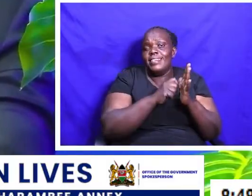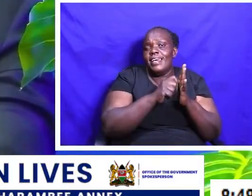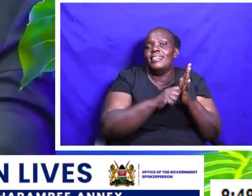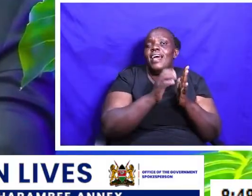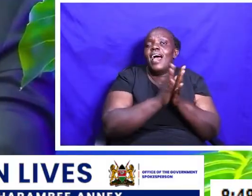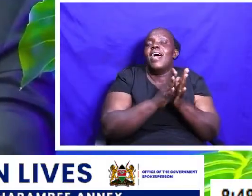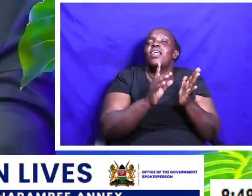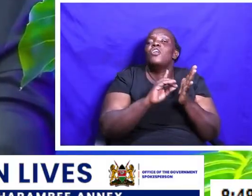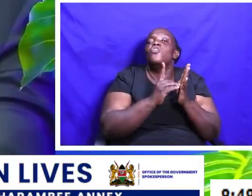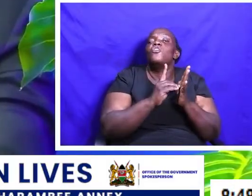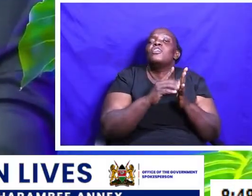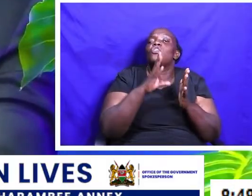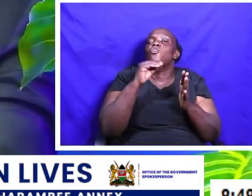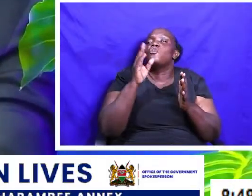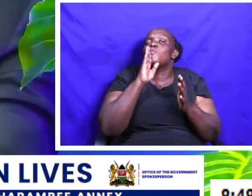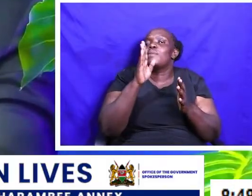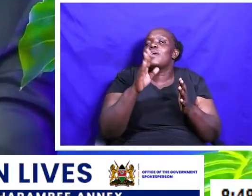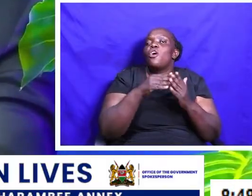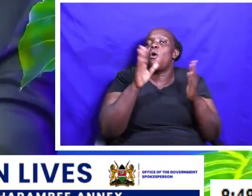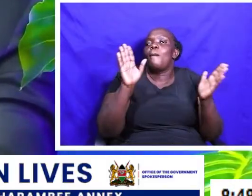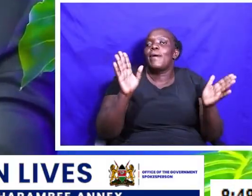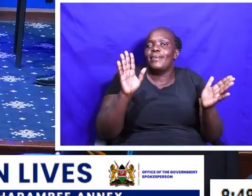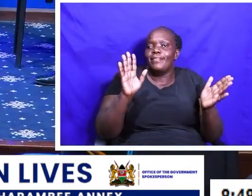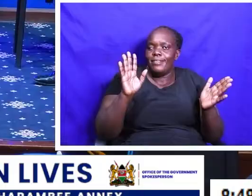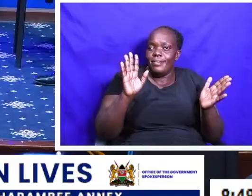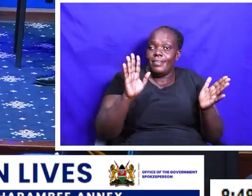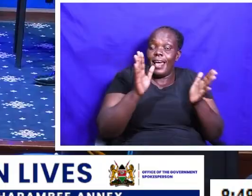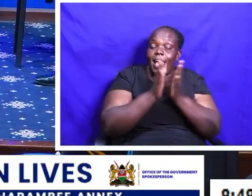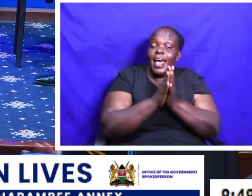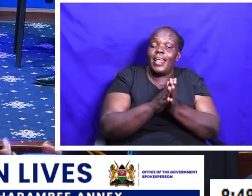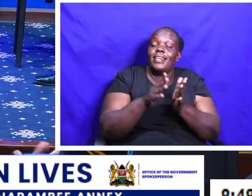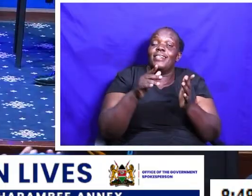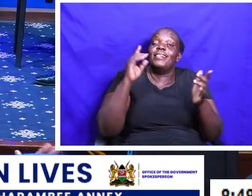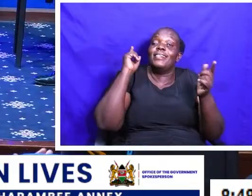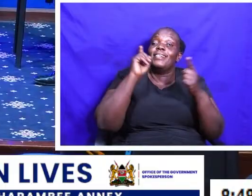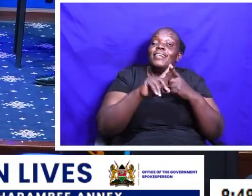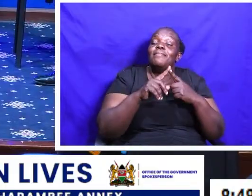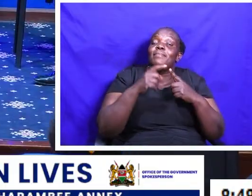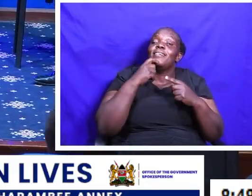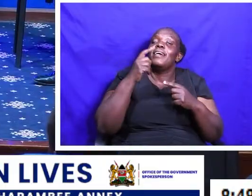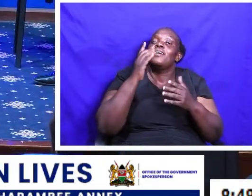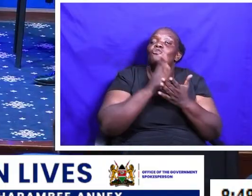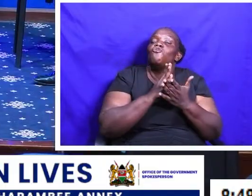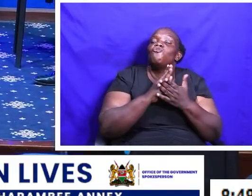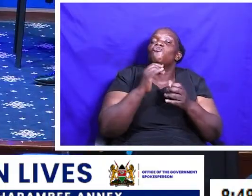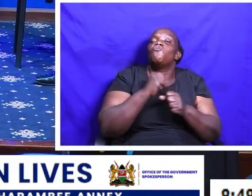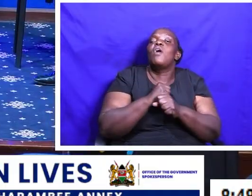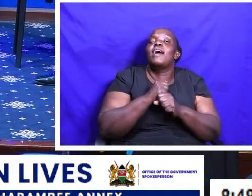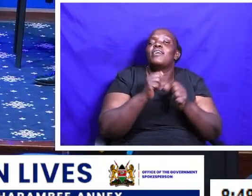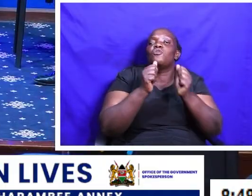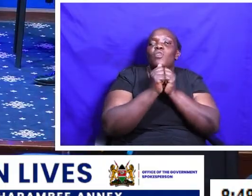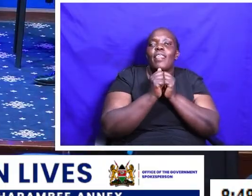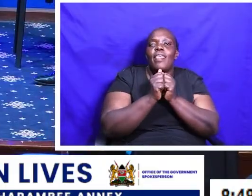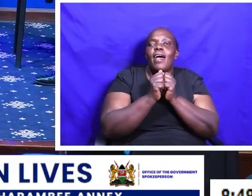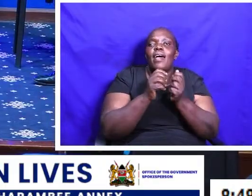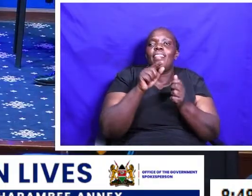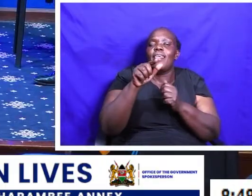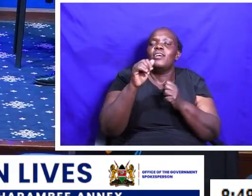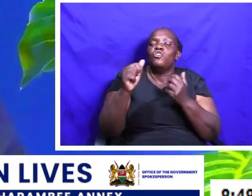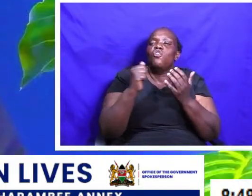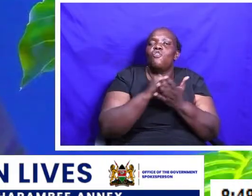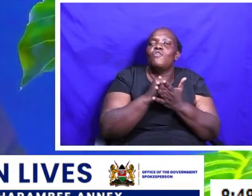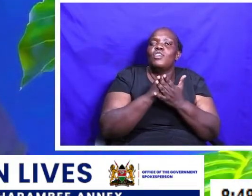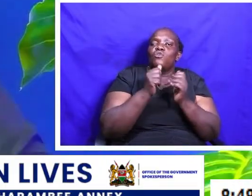the industry, and doors are actually going to be opened up. One thing I can say is that we are working with